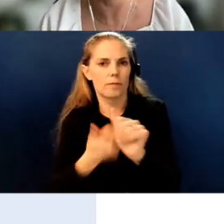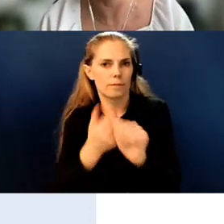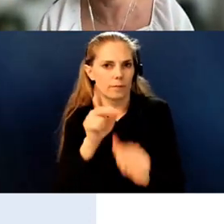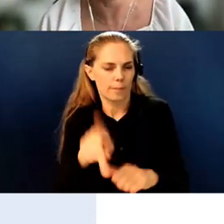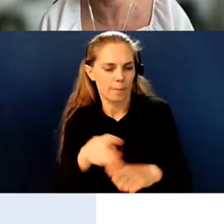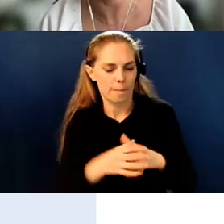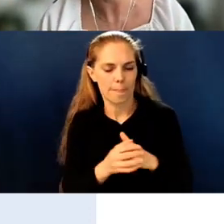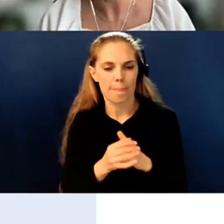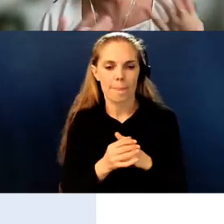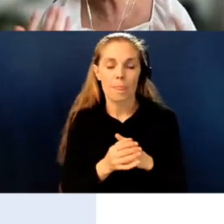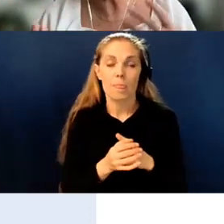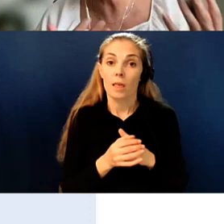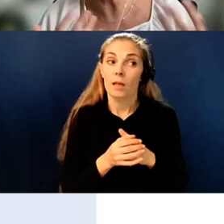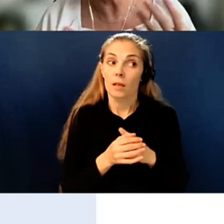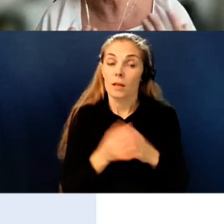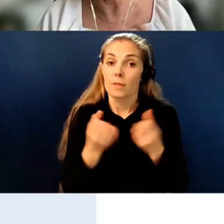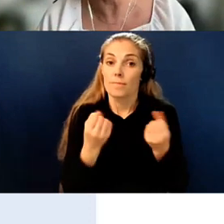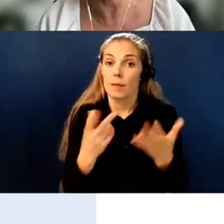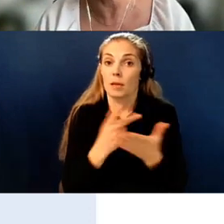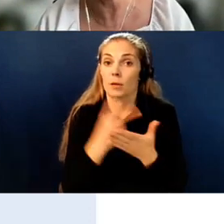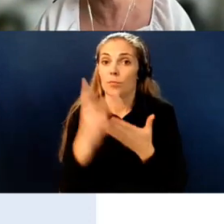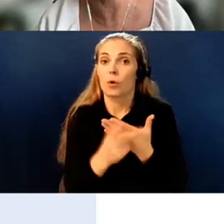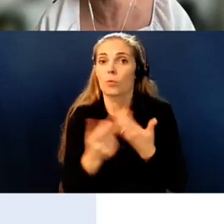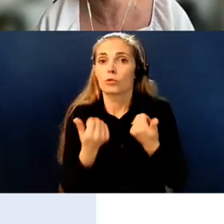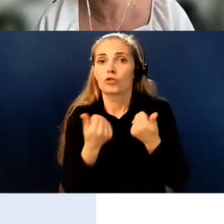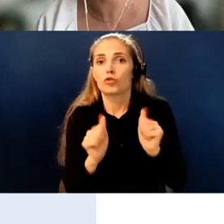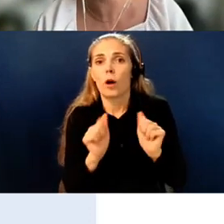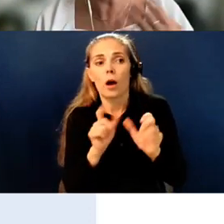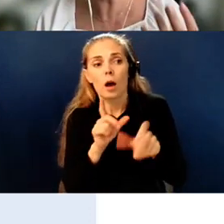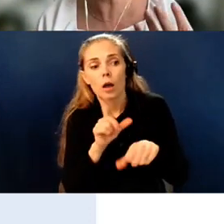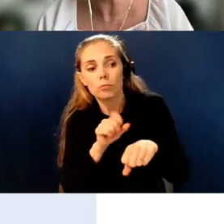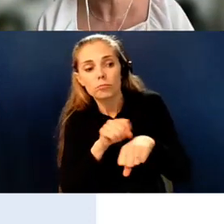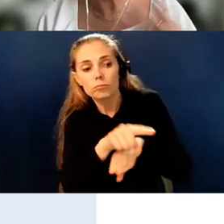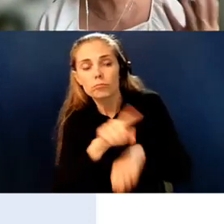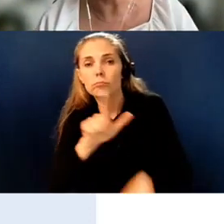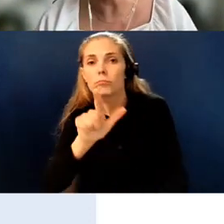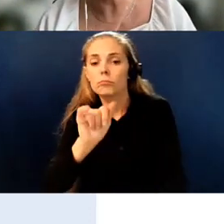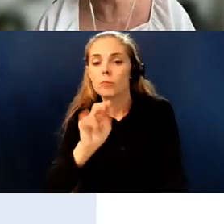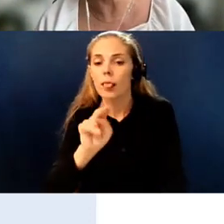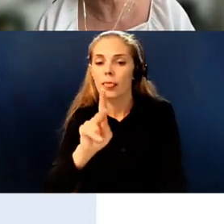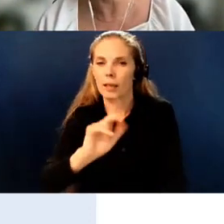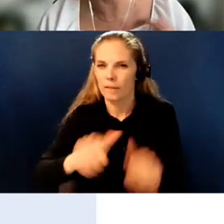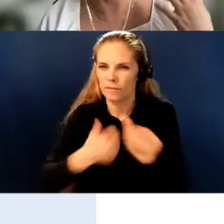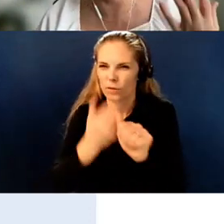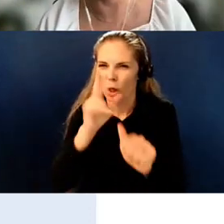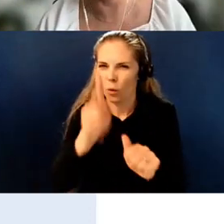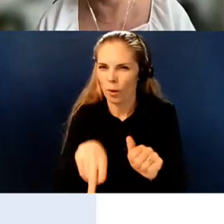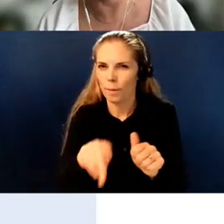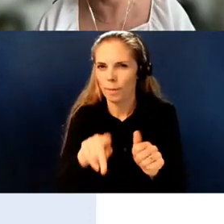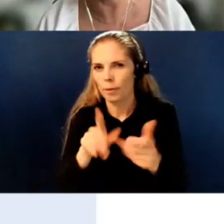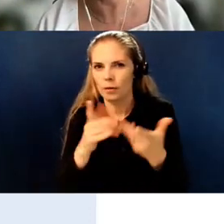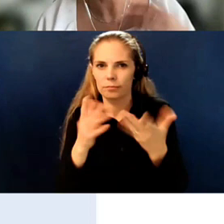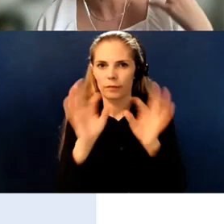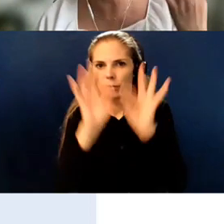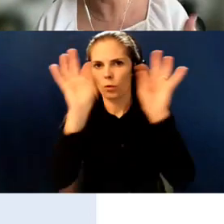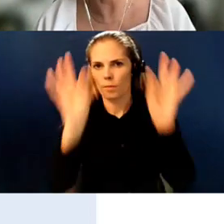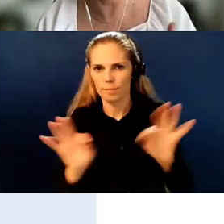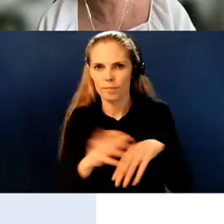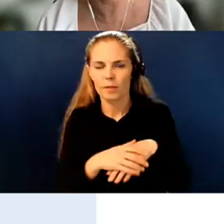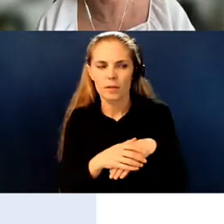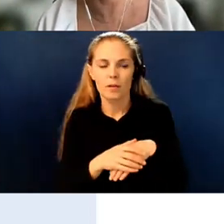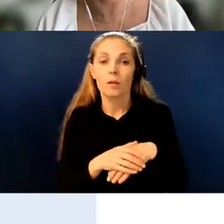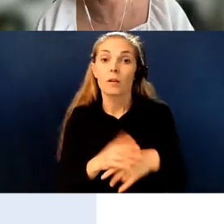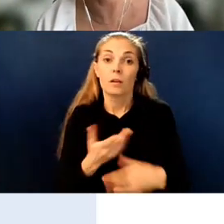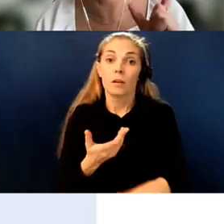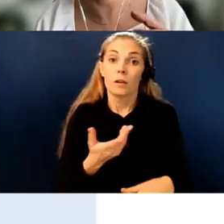to the follow-up form. And to some extent, they had success with that. So often when they called, somebody didn't pick up or didn't respond. But when they